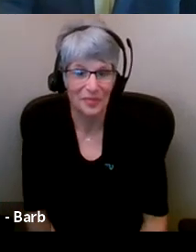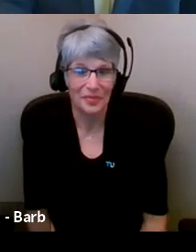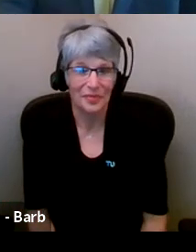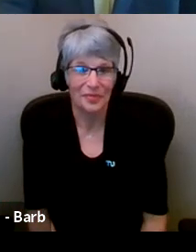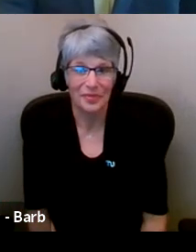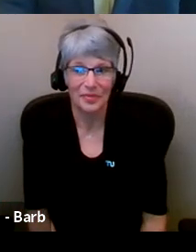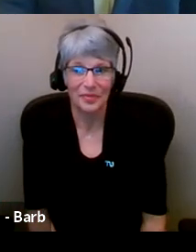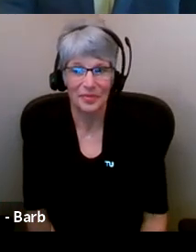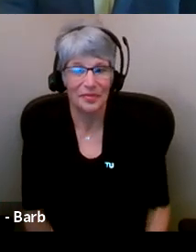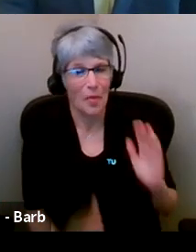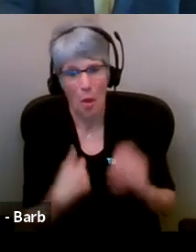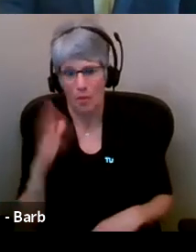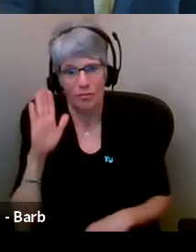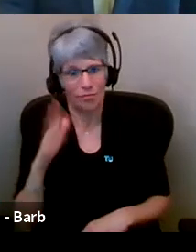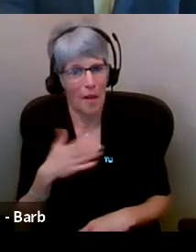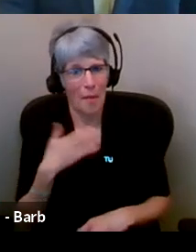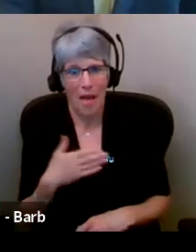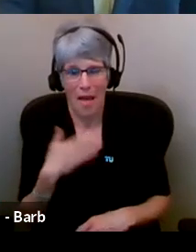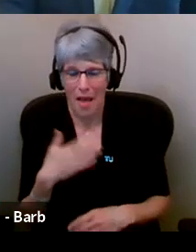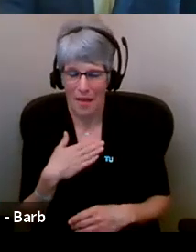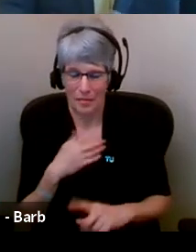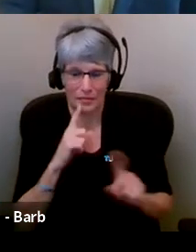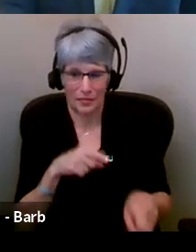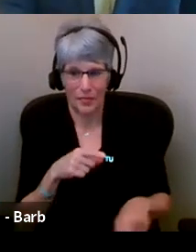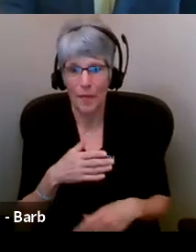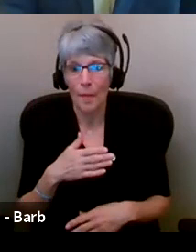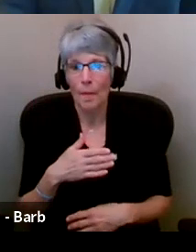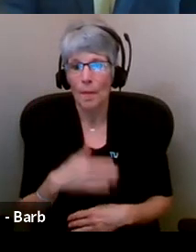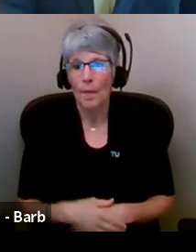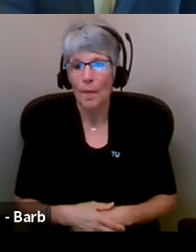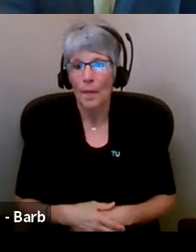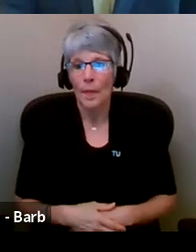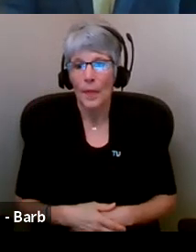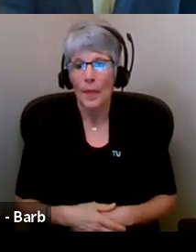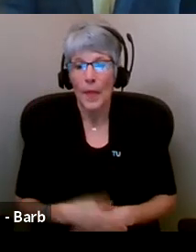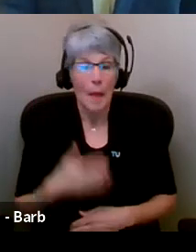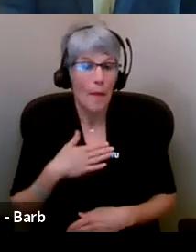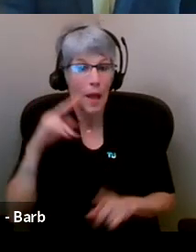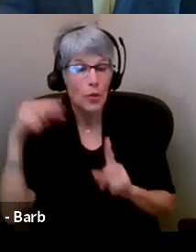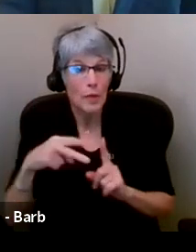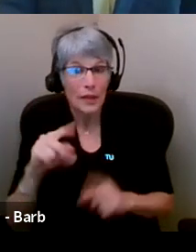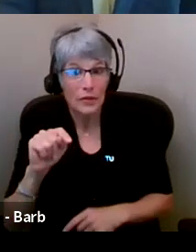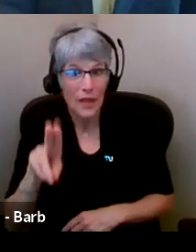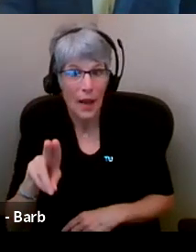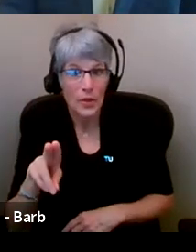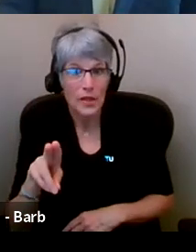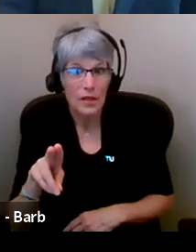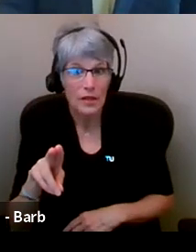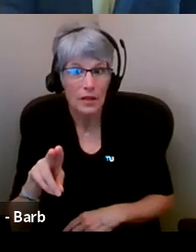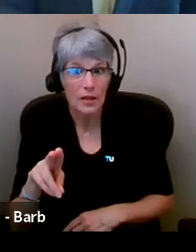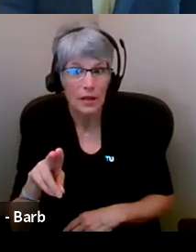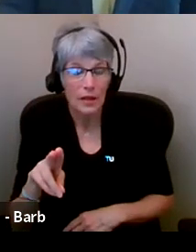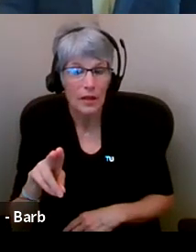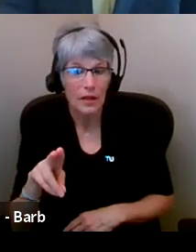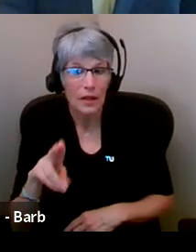I'm happy to jump in there because really my perspective on Towson University was set by